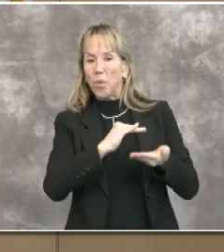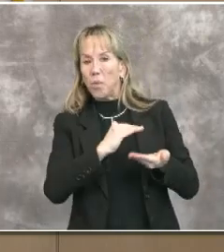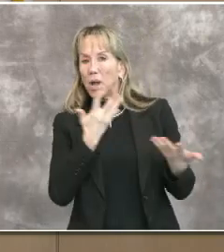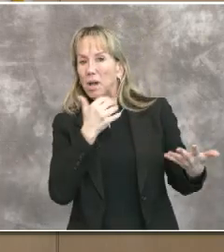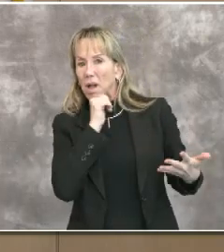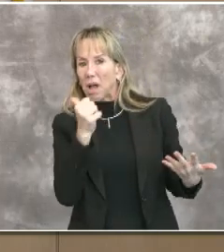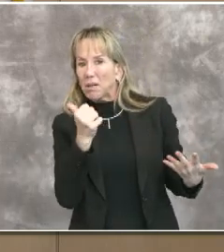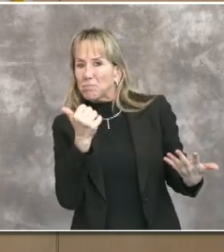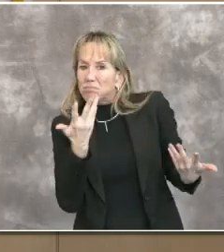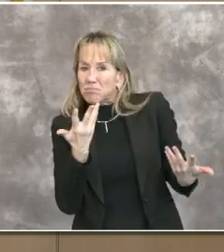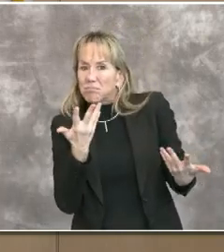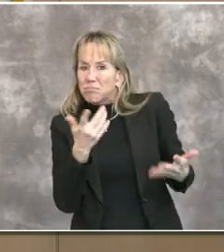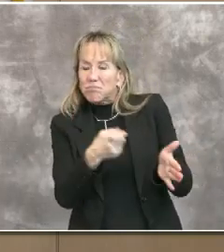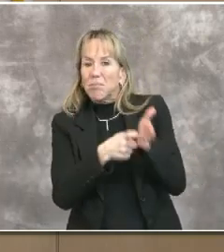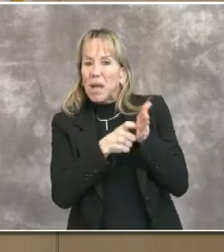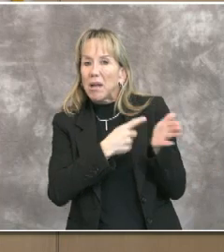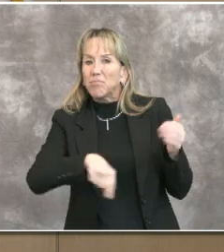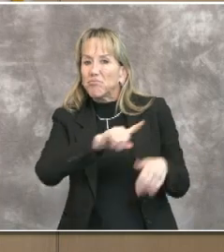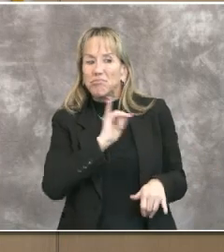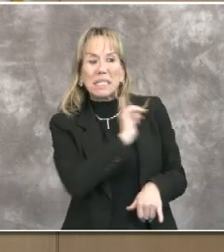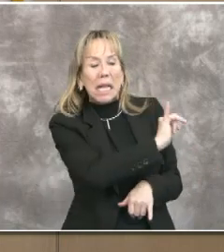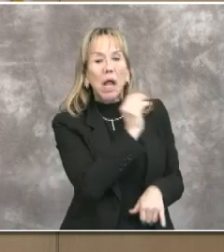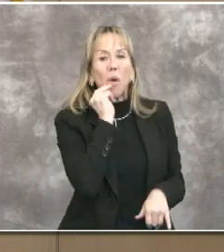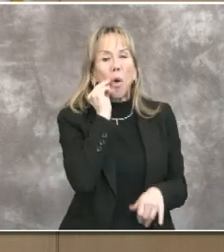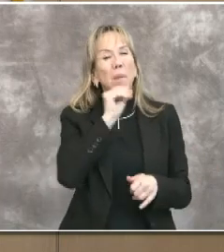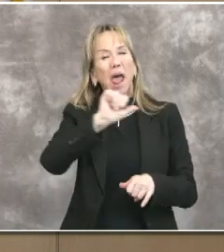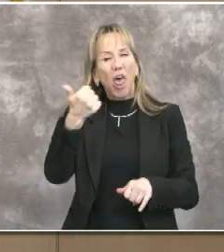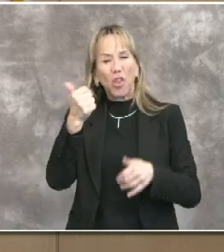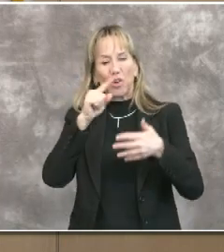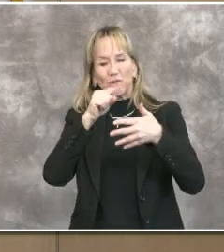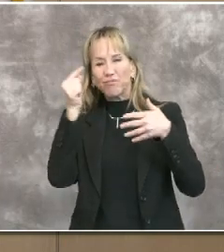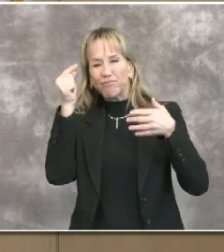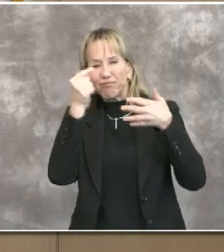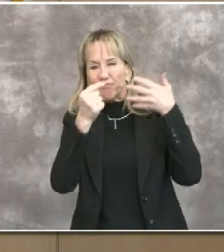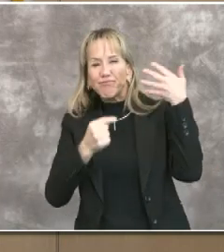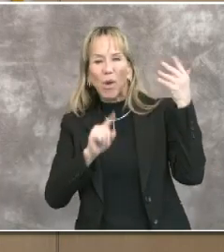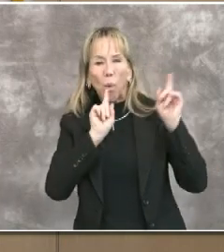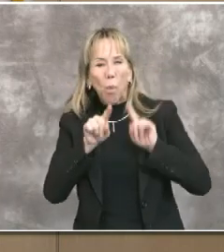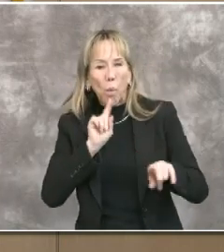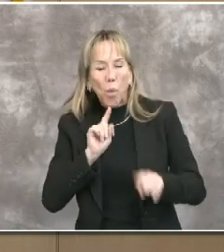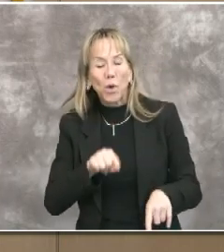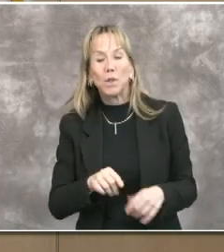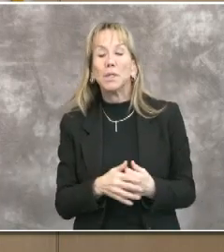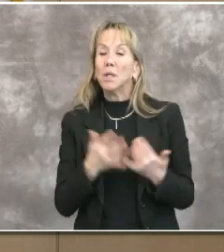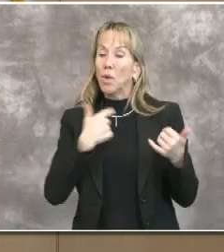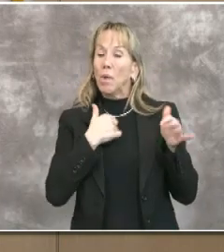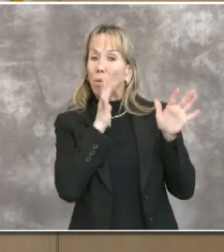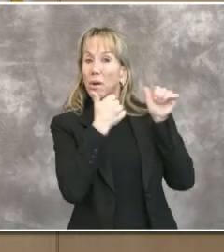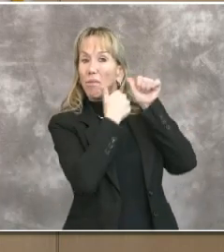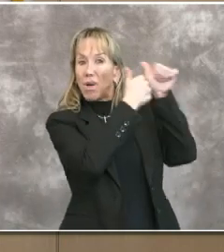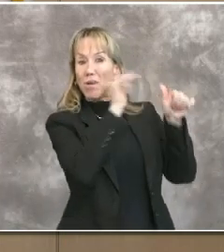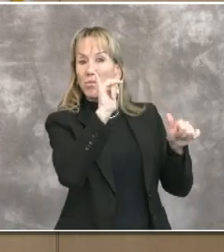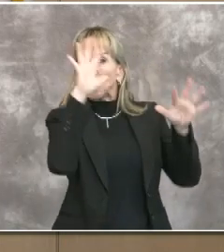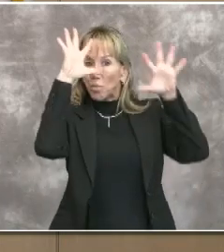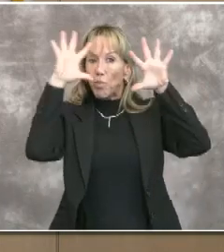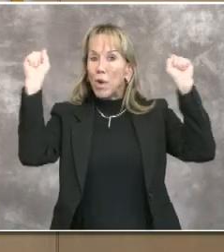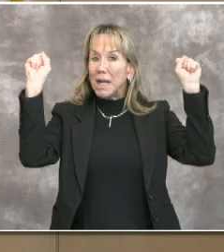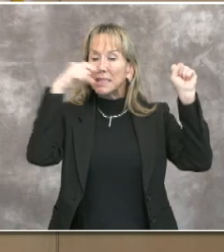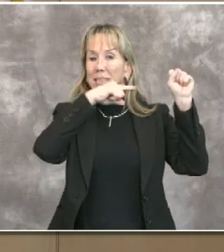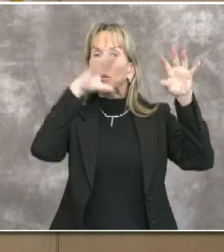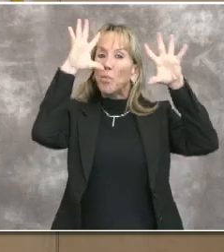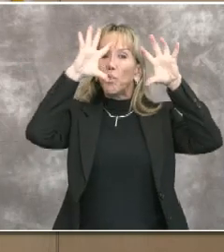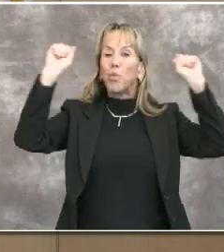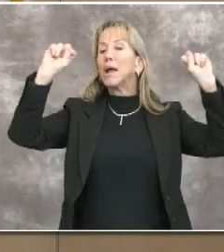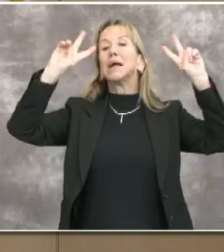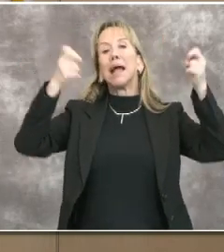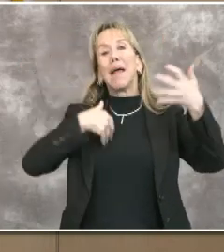as others. And we will be following the President's Opening Up America guidelines, where there are